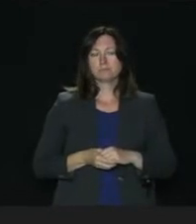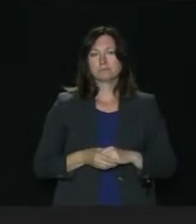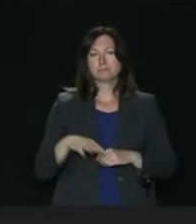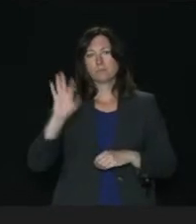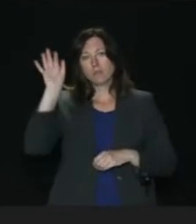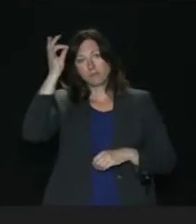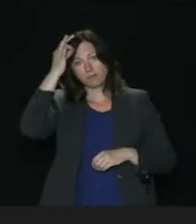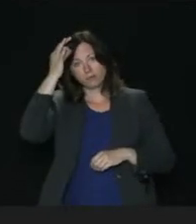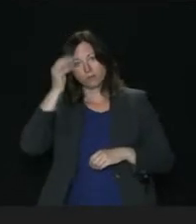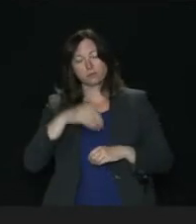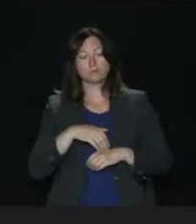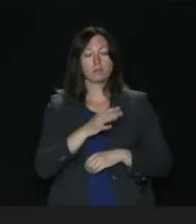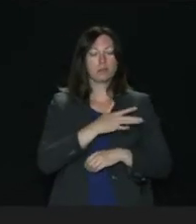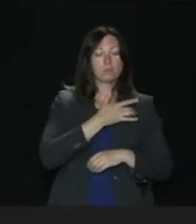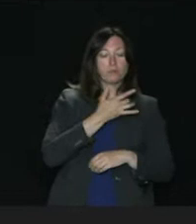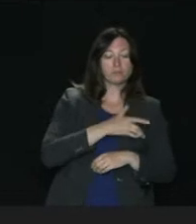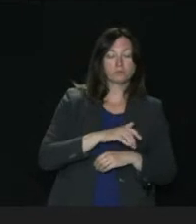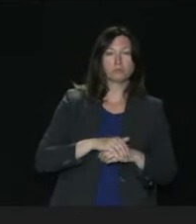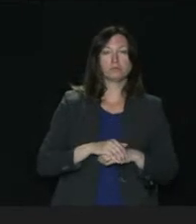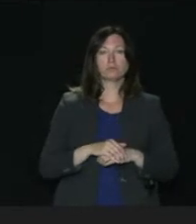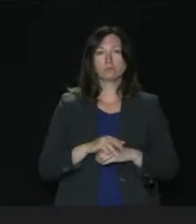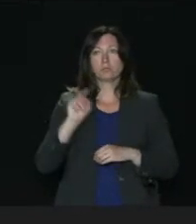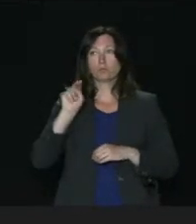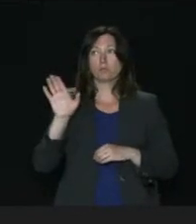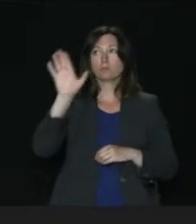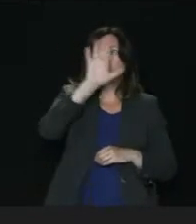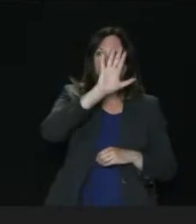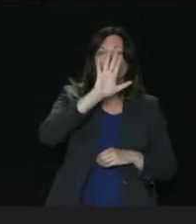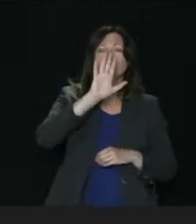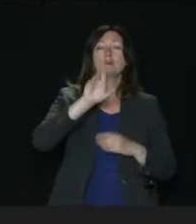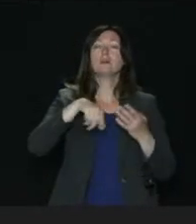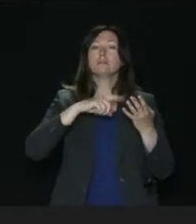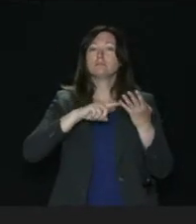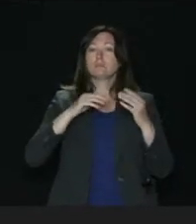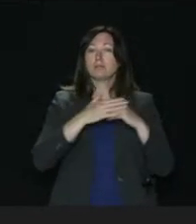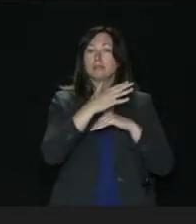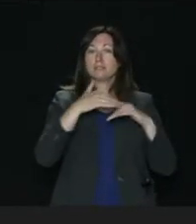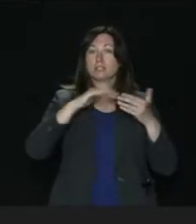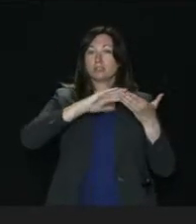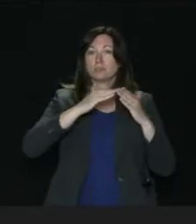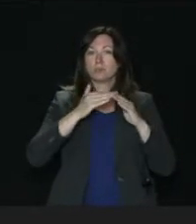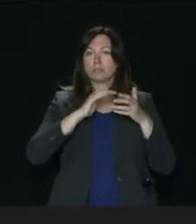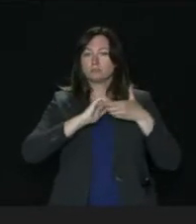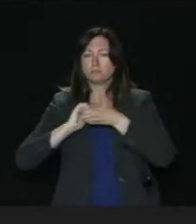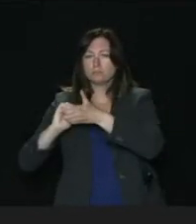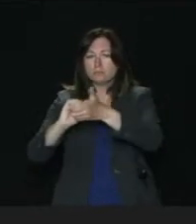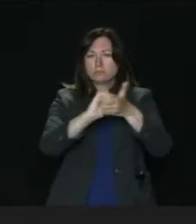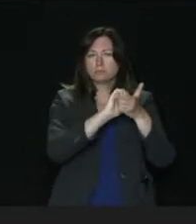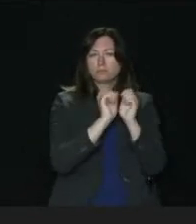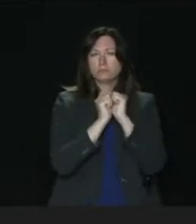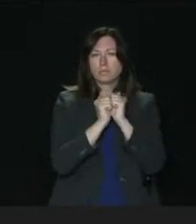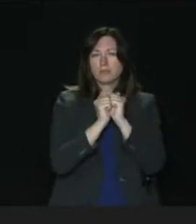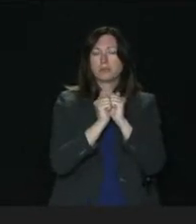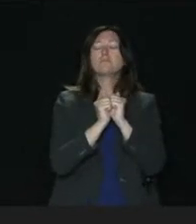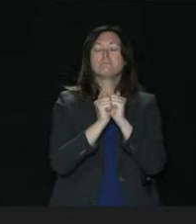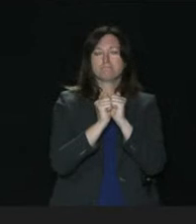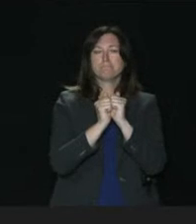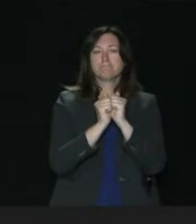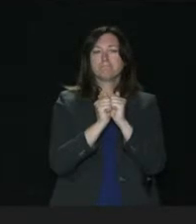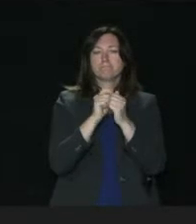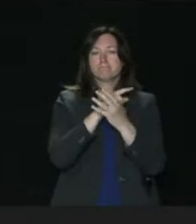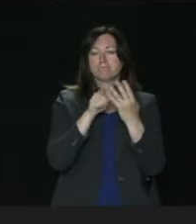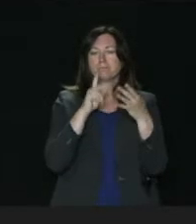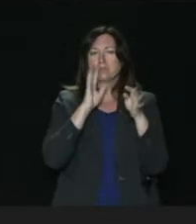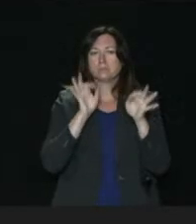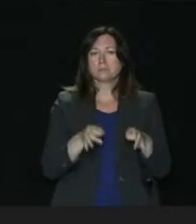federal, provincial, territorial, and Indigenous partners, a decision to prioritize the